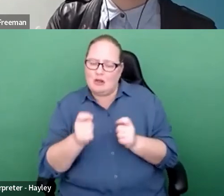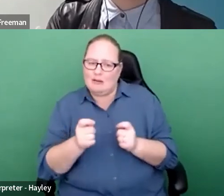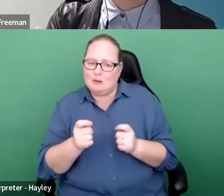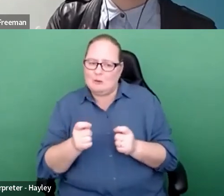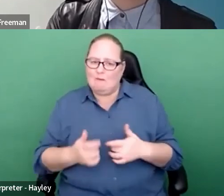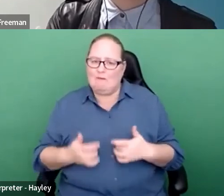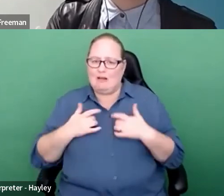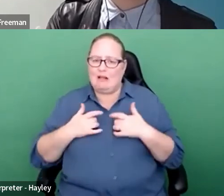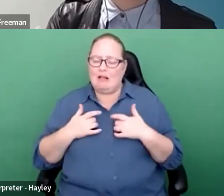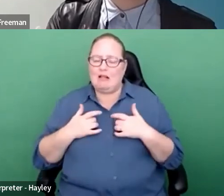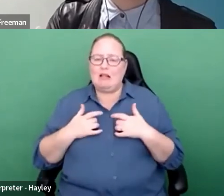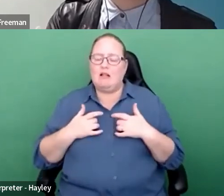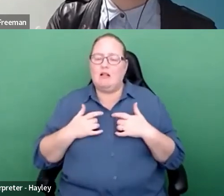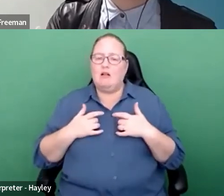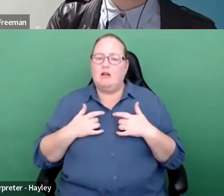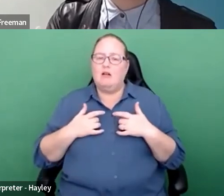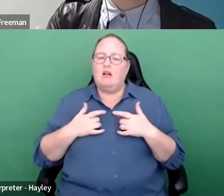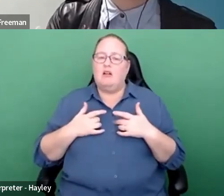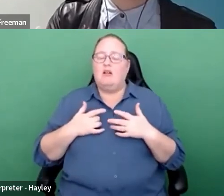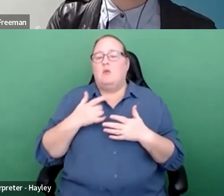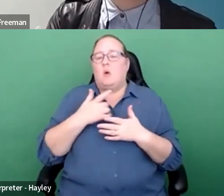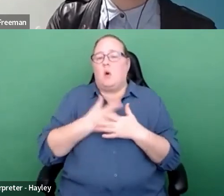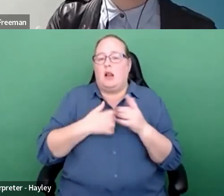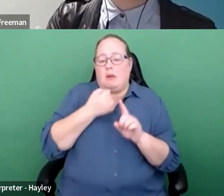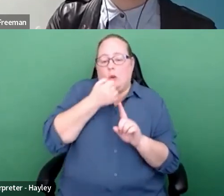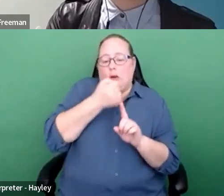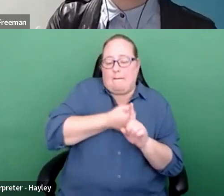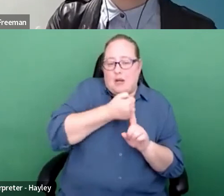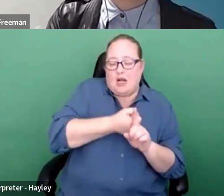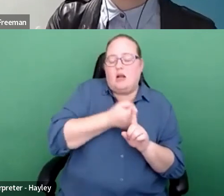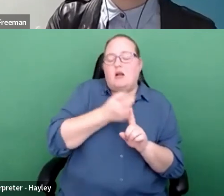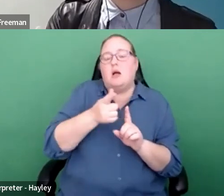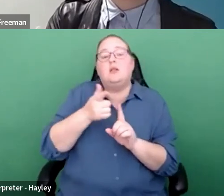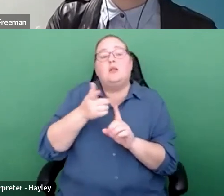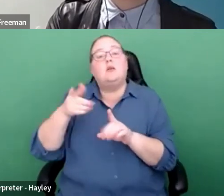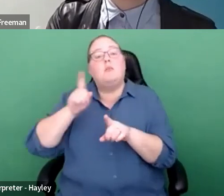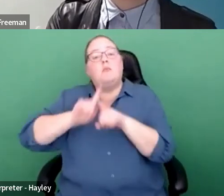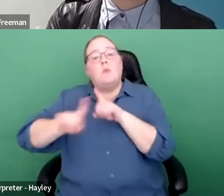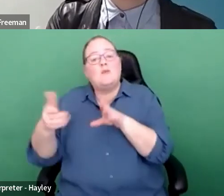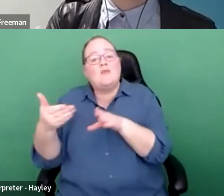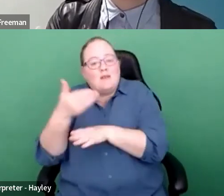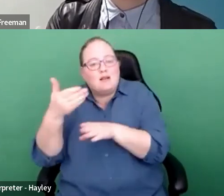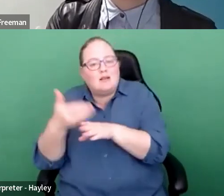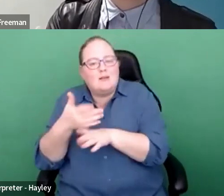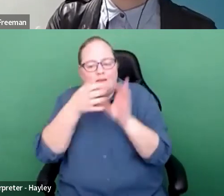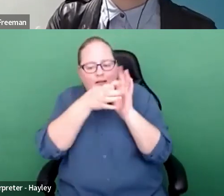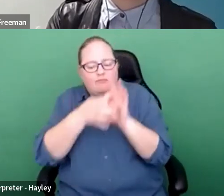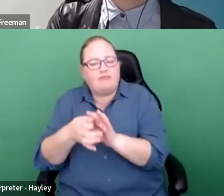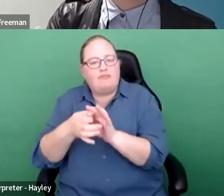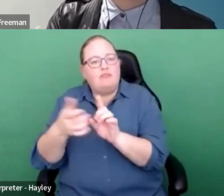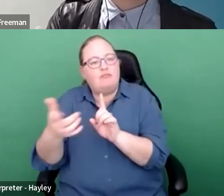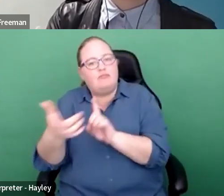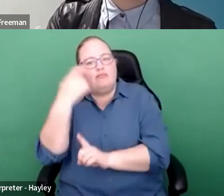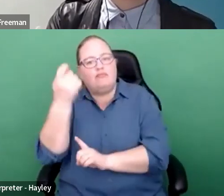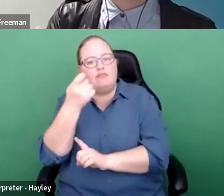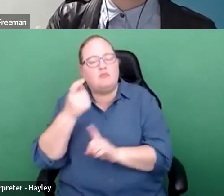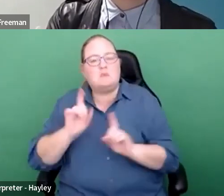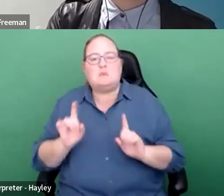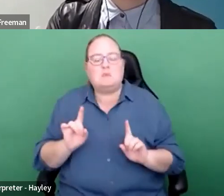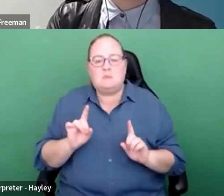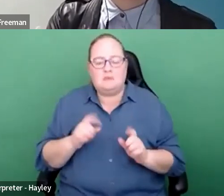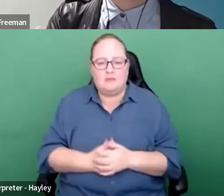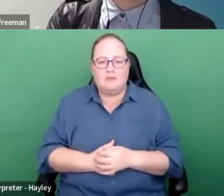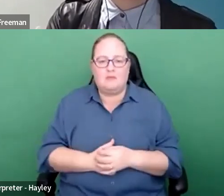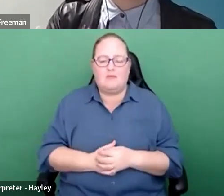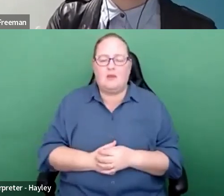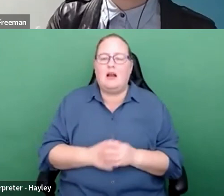from the campaign, and like what the most effective tools for those campaigns were. And on a slightly related note, like and this might be a bit unfair to ask you,